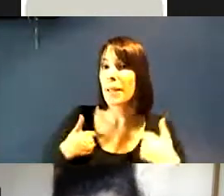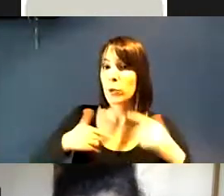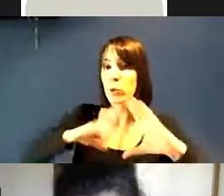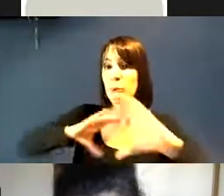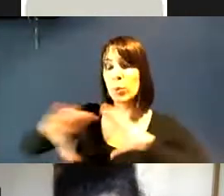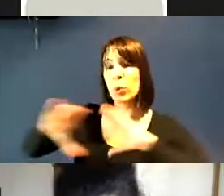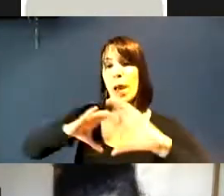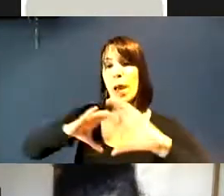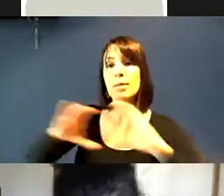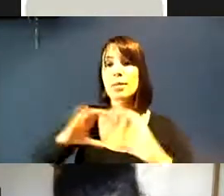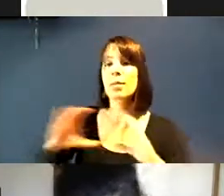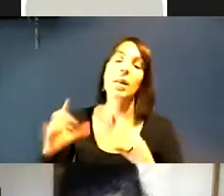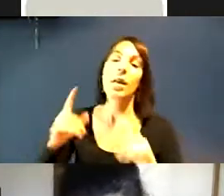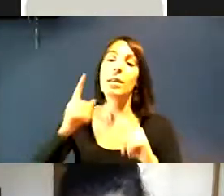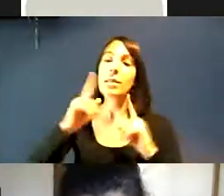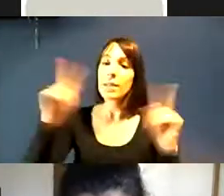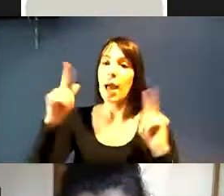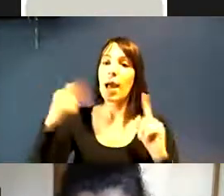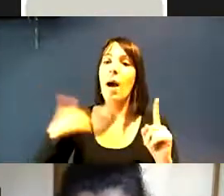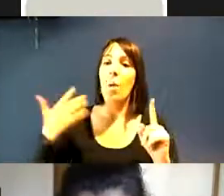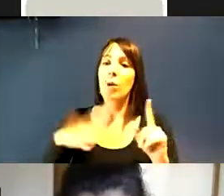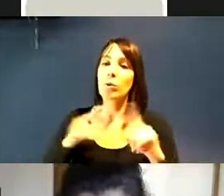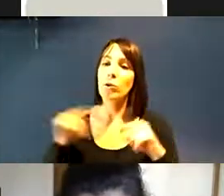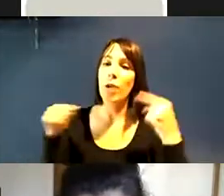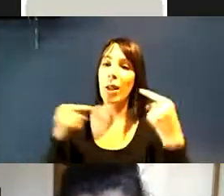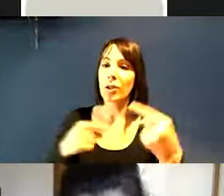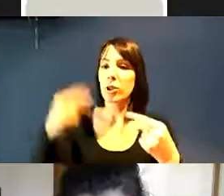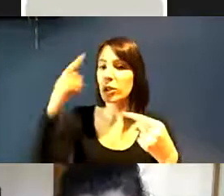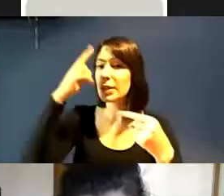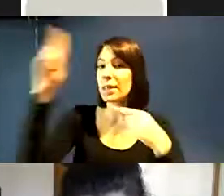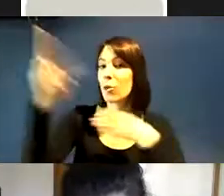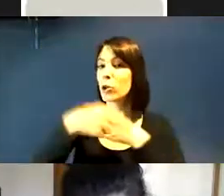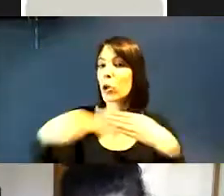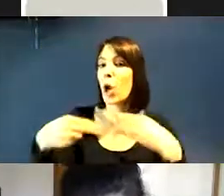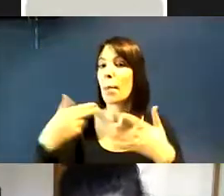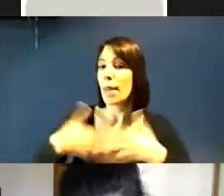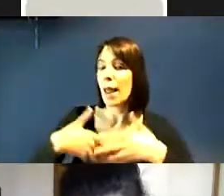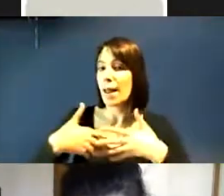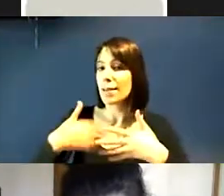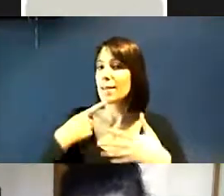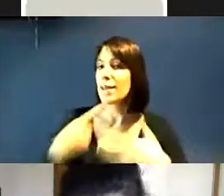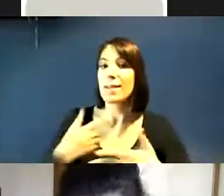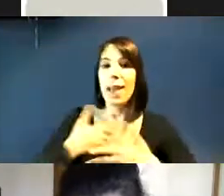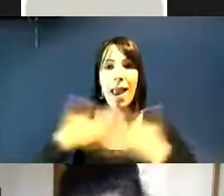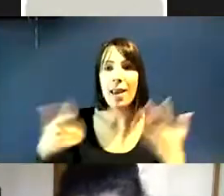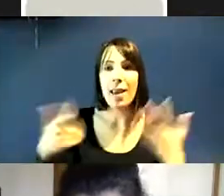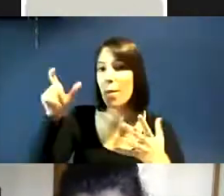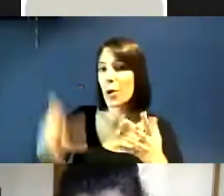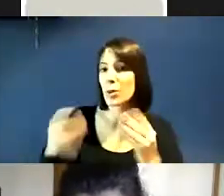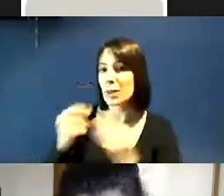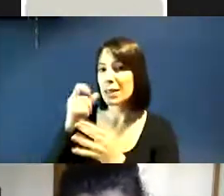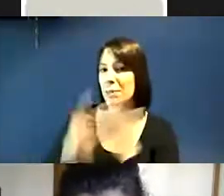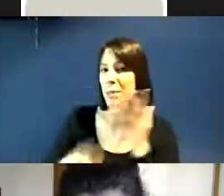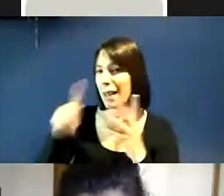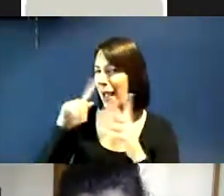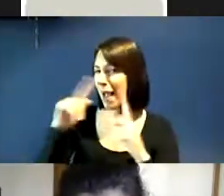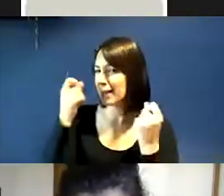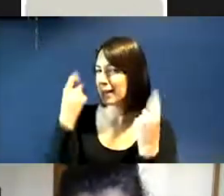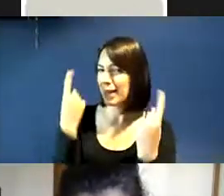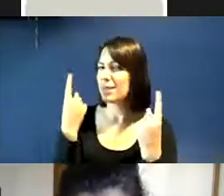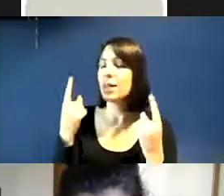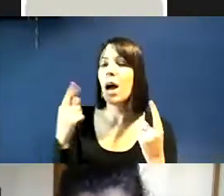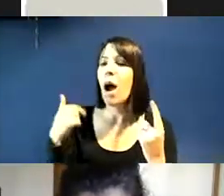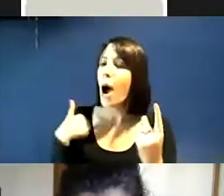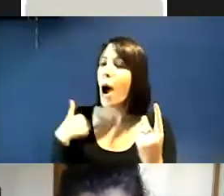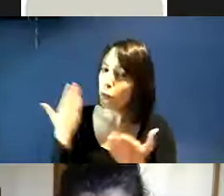Today, I choose to challenge the stereotype that any person with disability doesn't understand. In particular, I choose to